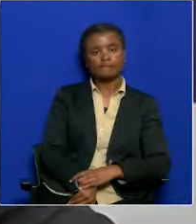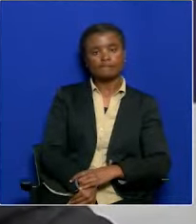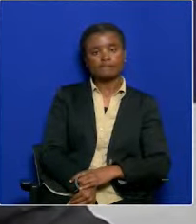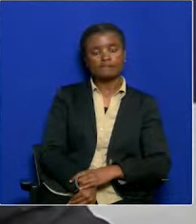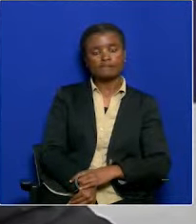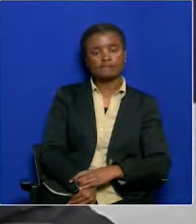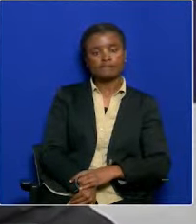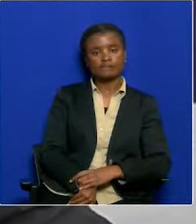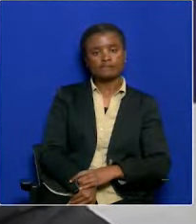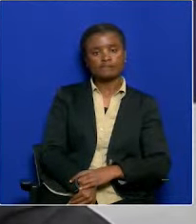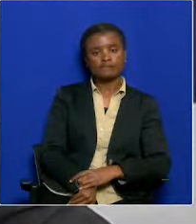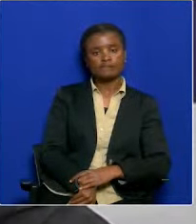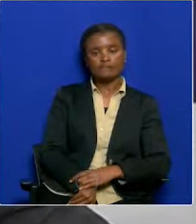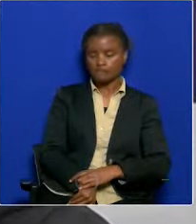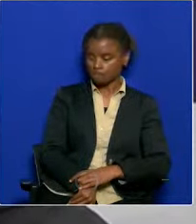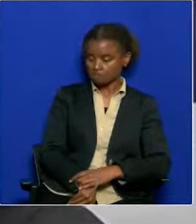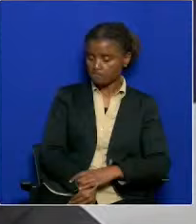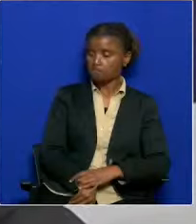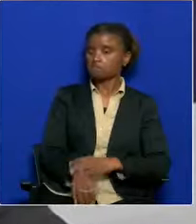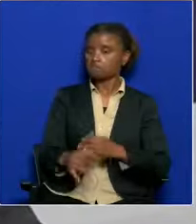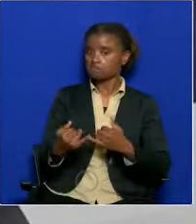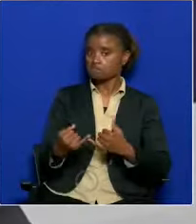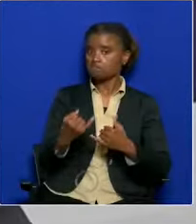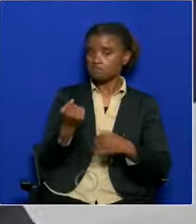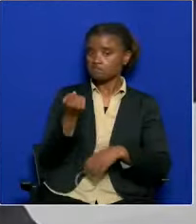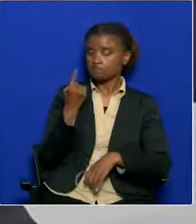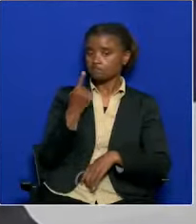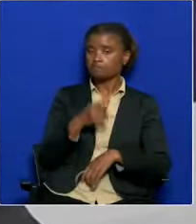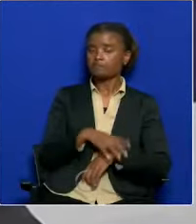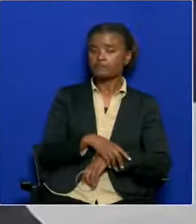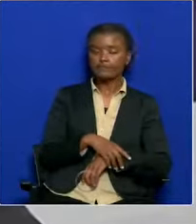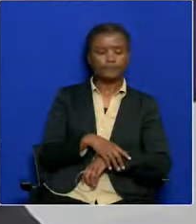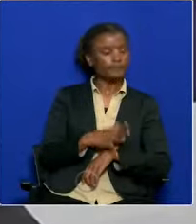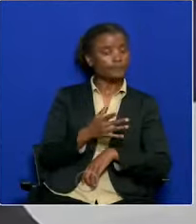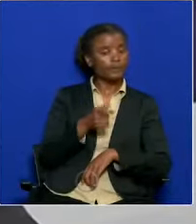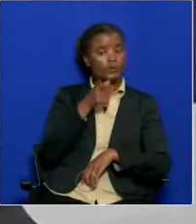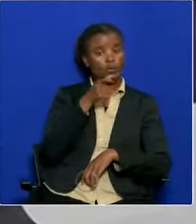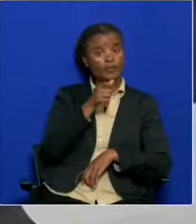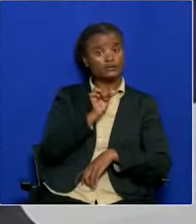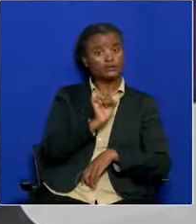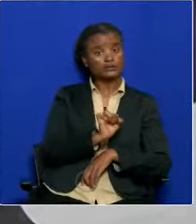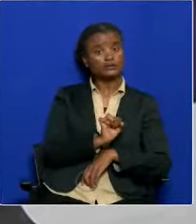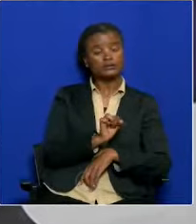I hear you now. And your comment or explanation?